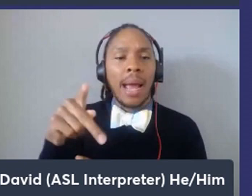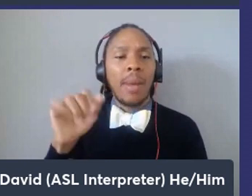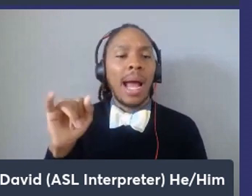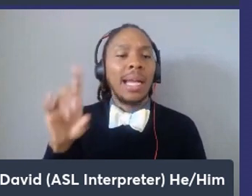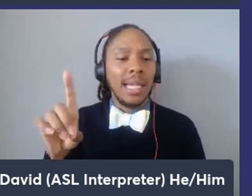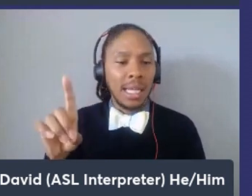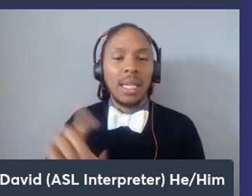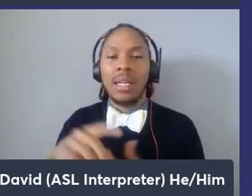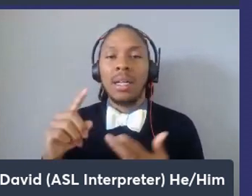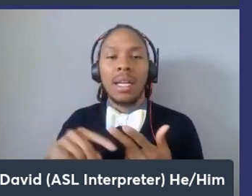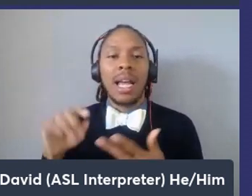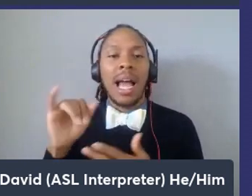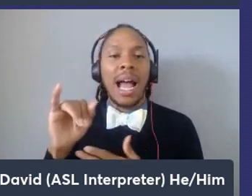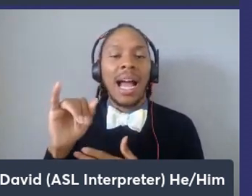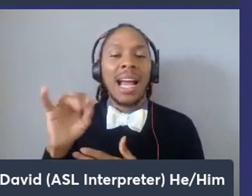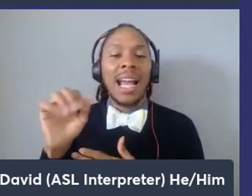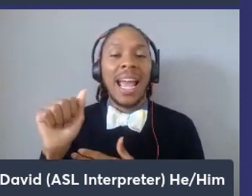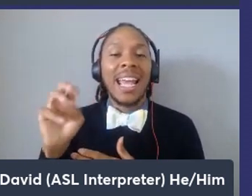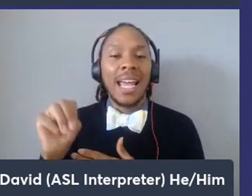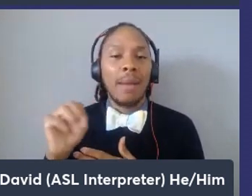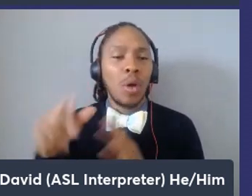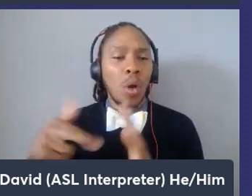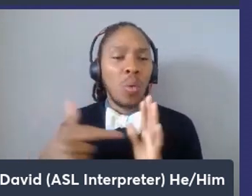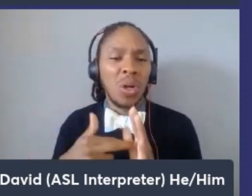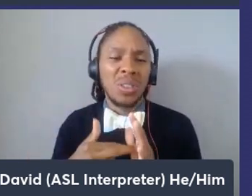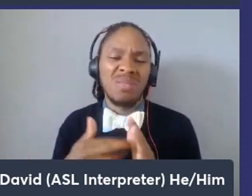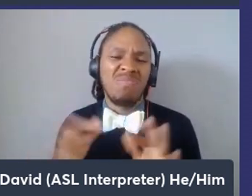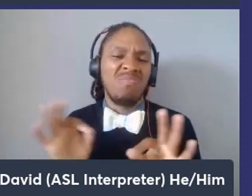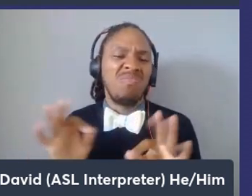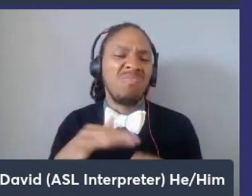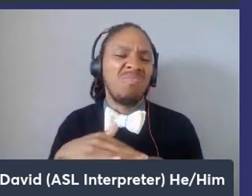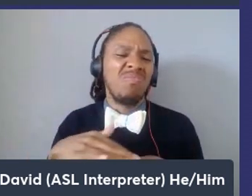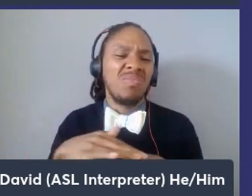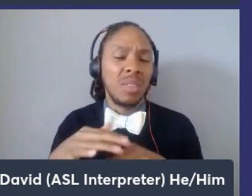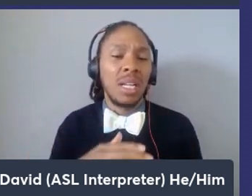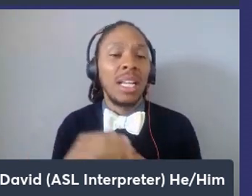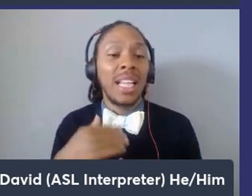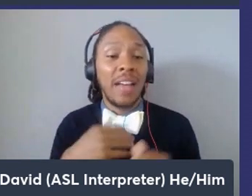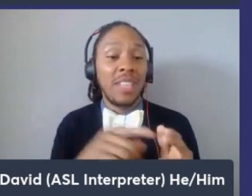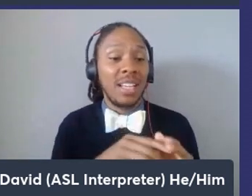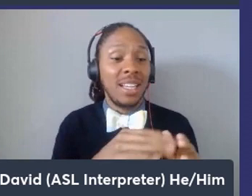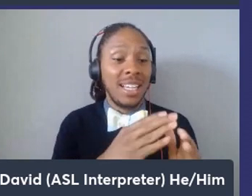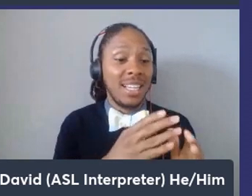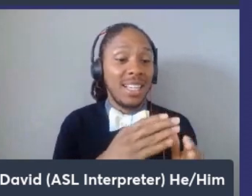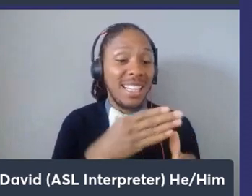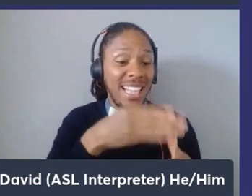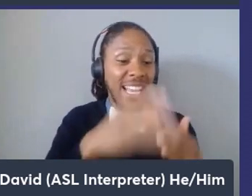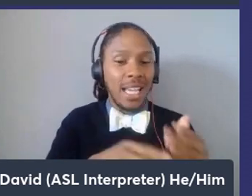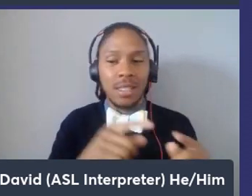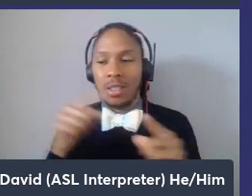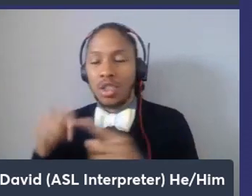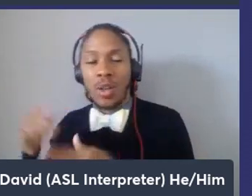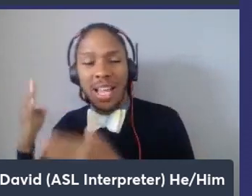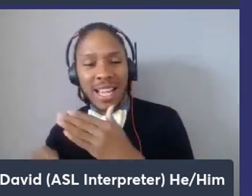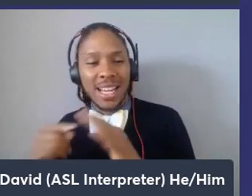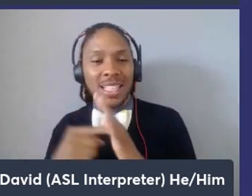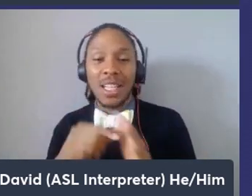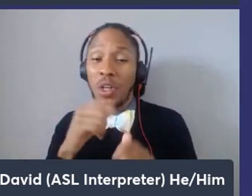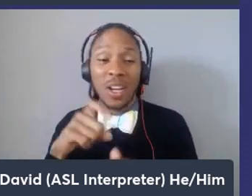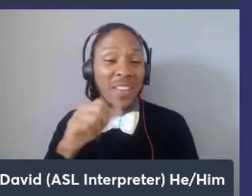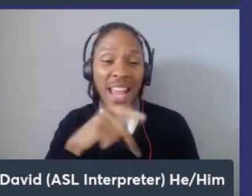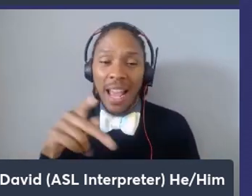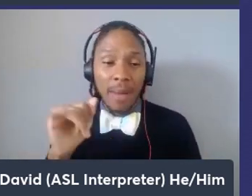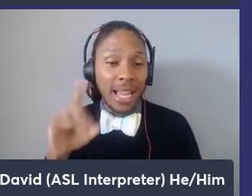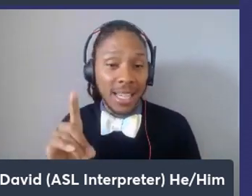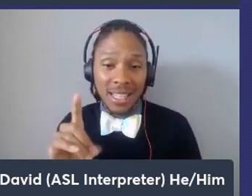ID and IAM role. So pretty easy to get started. And then I have this end-to-end example too. Which you don't even need an application